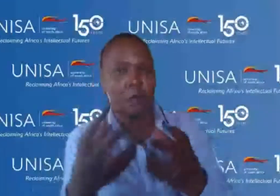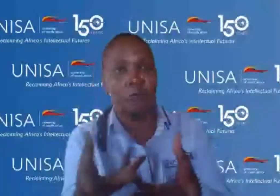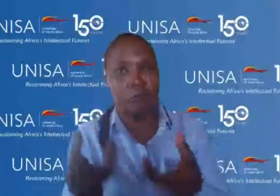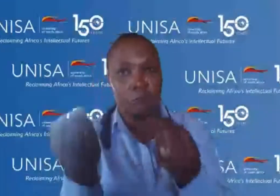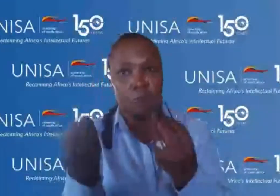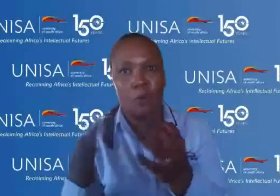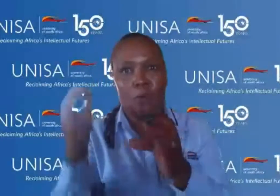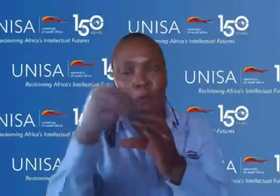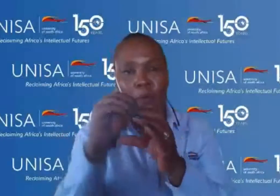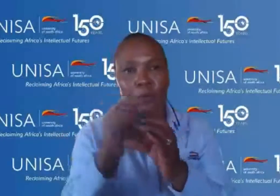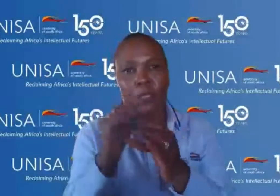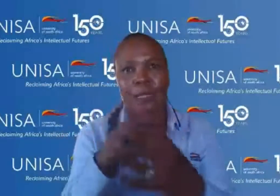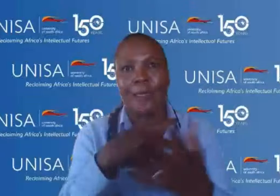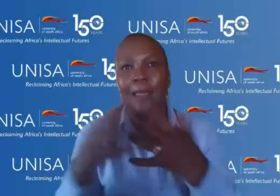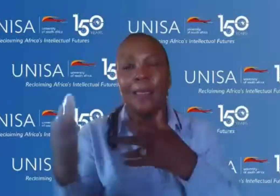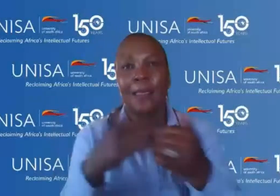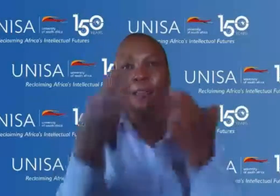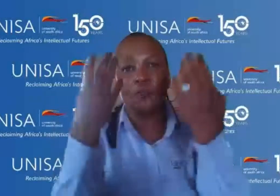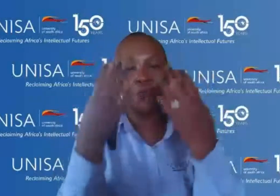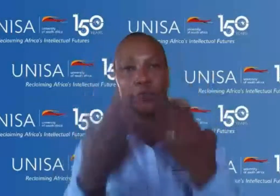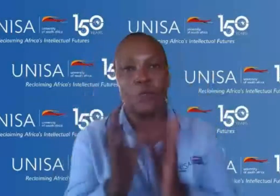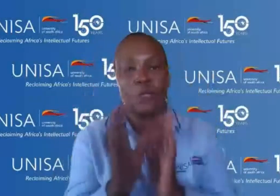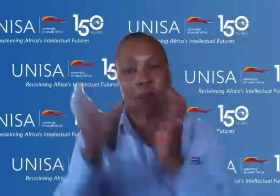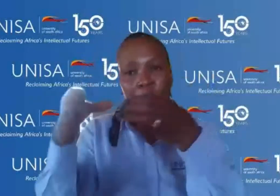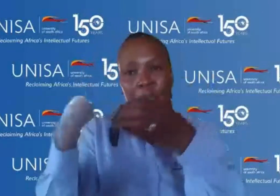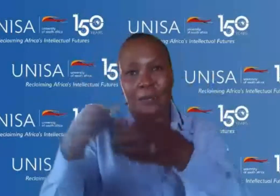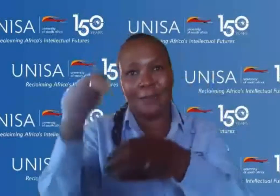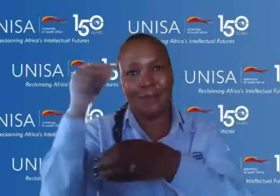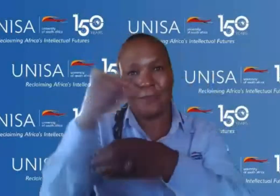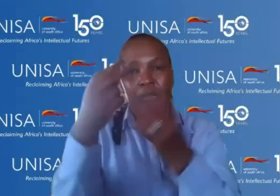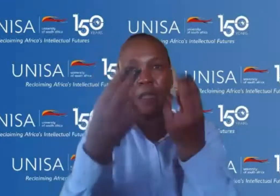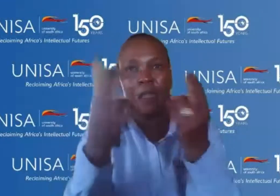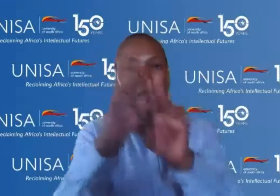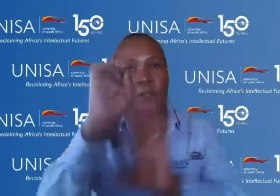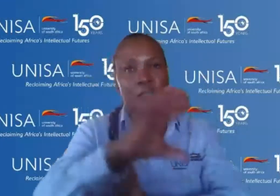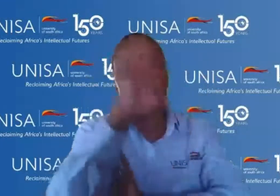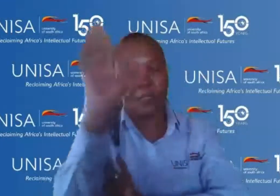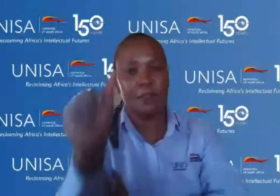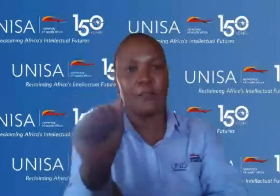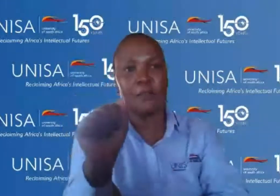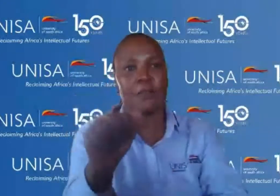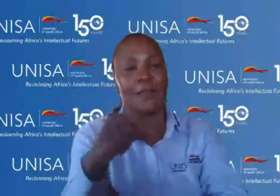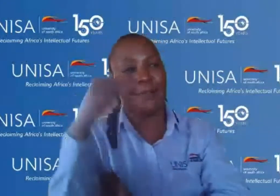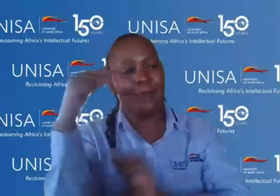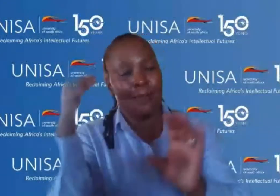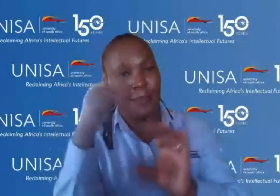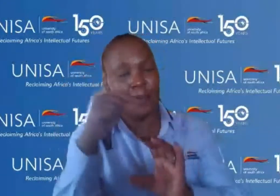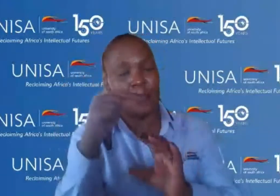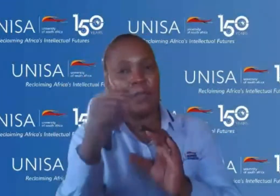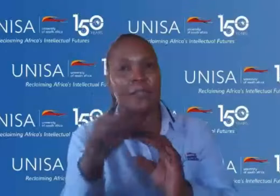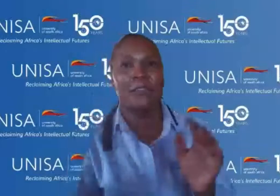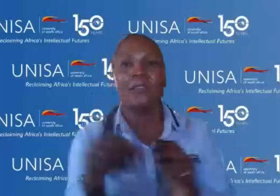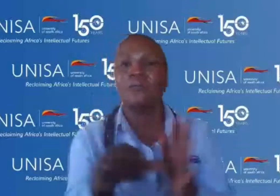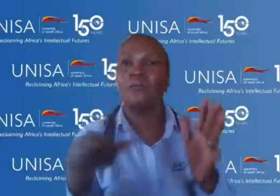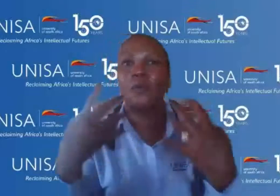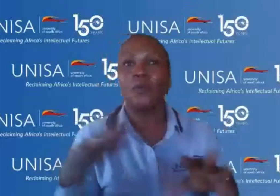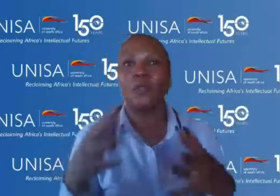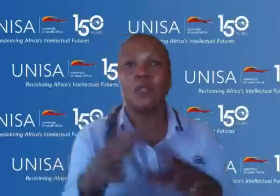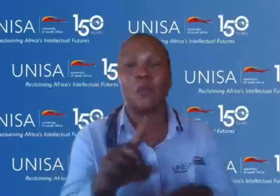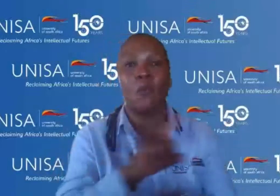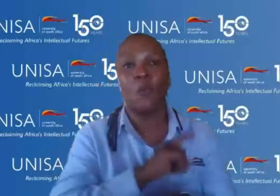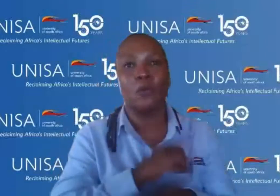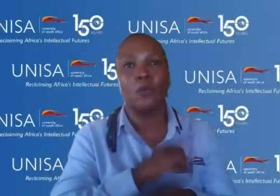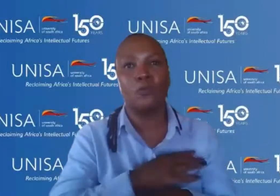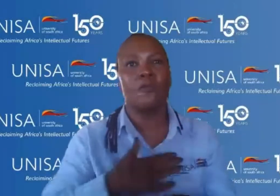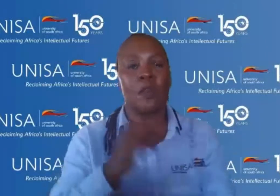student organizations that are at the university. So this is important, that you don't get bored, because studying